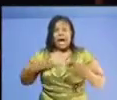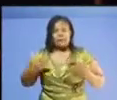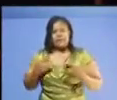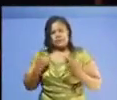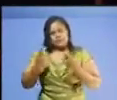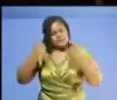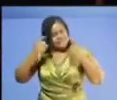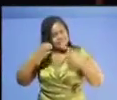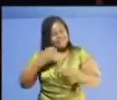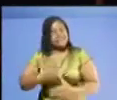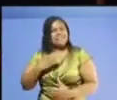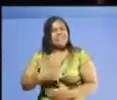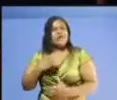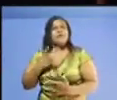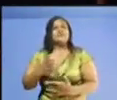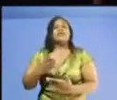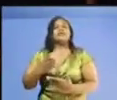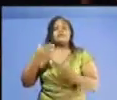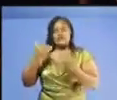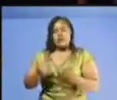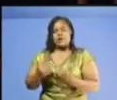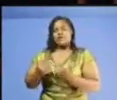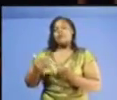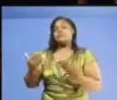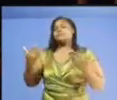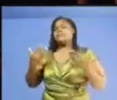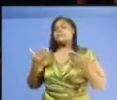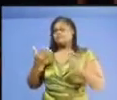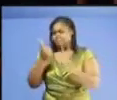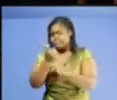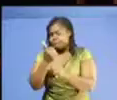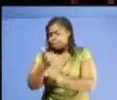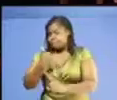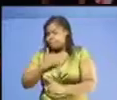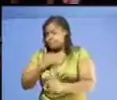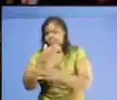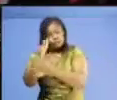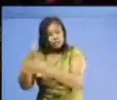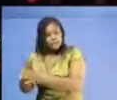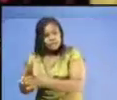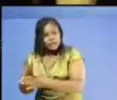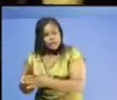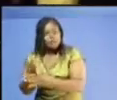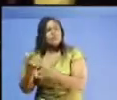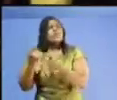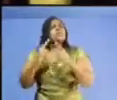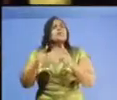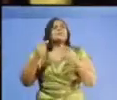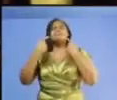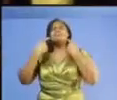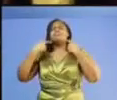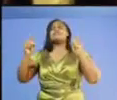desire will now be yours to share? When you say Happy New Year,